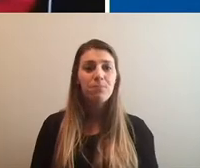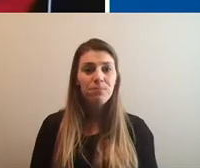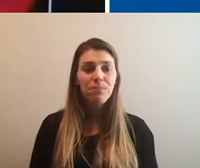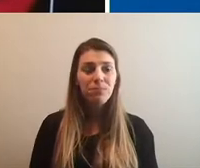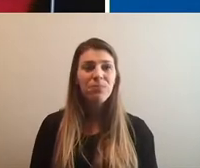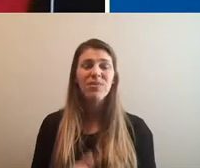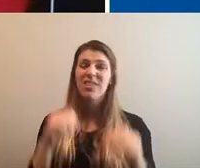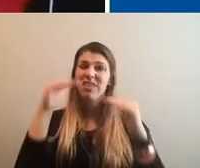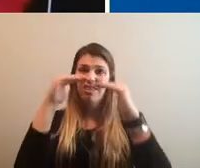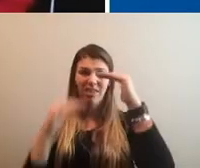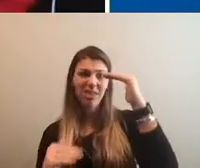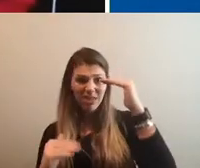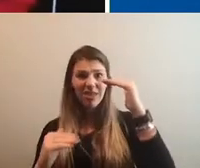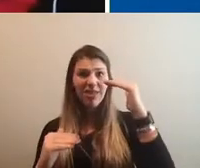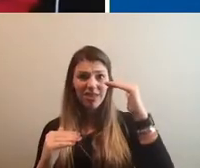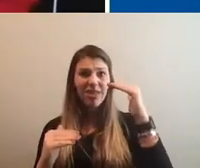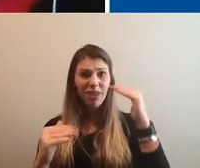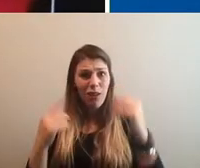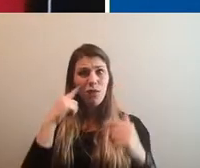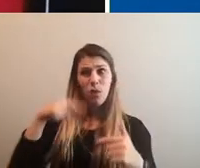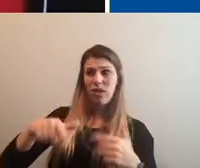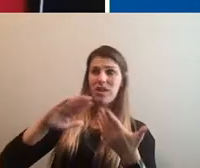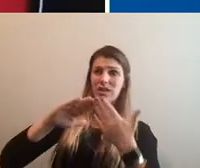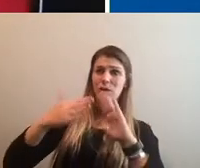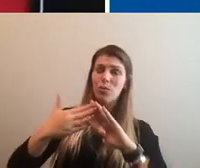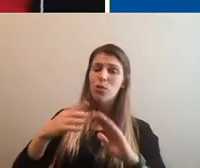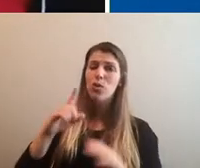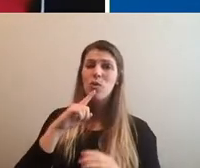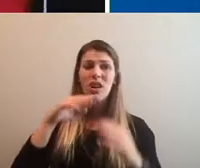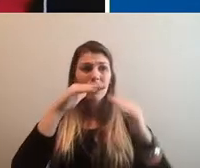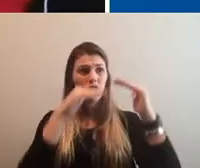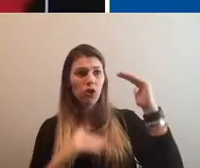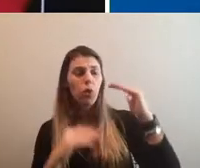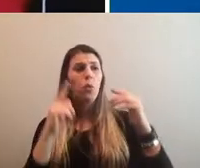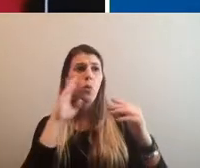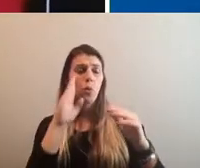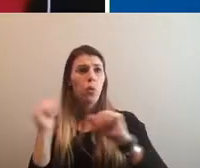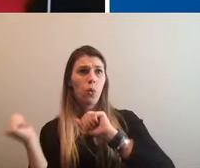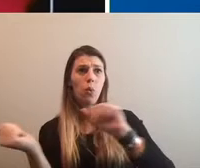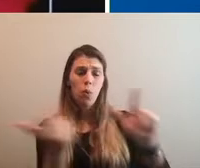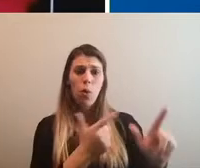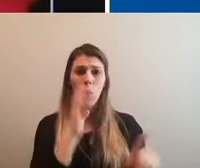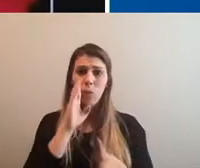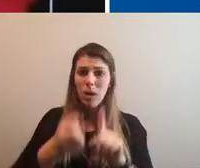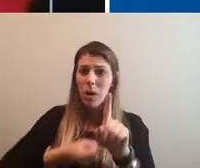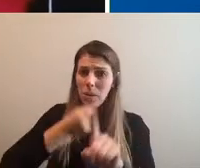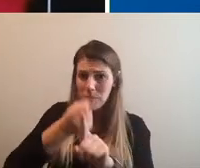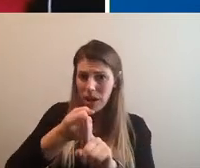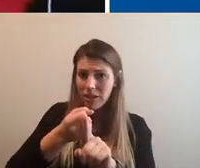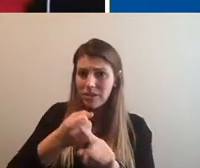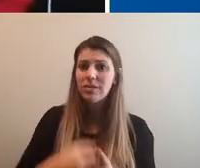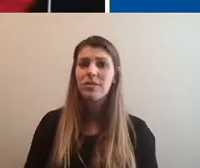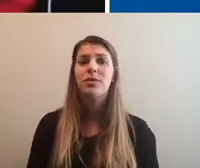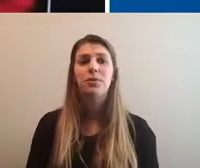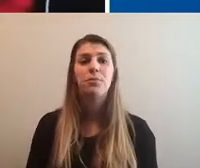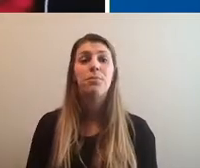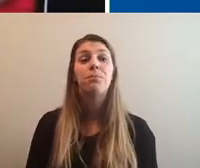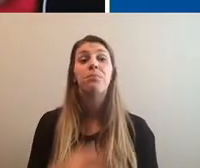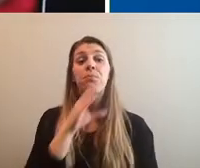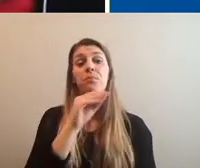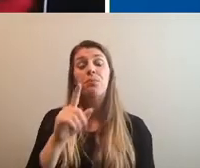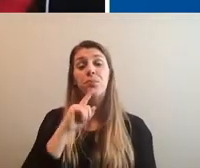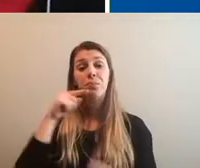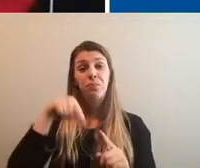Injustice for this community is injustice eventually for everyone on this call. And the impetus of